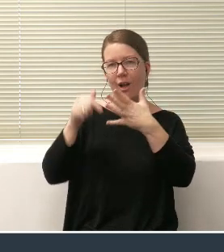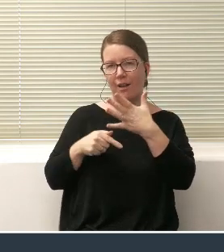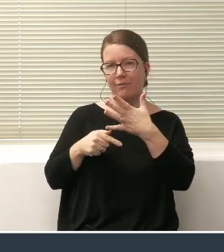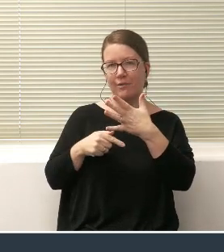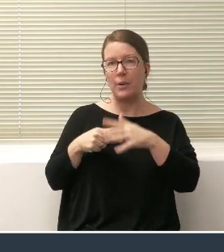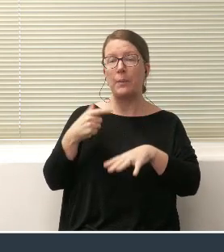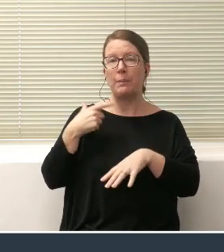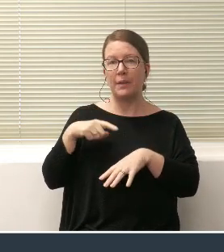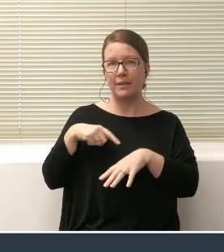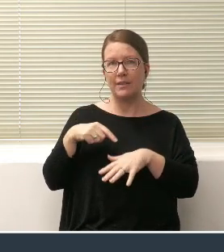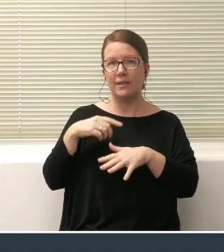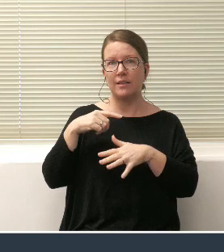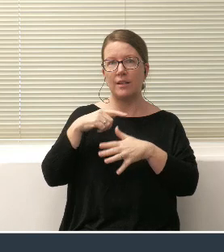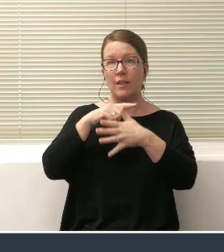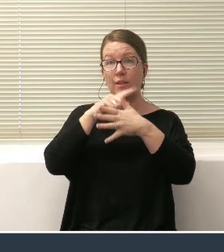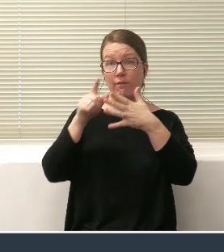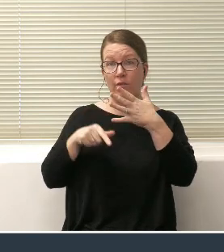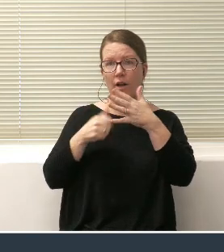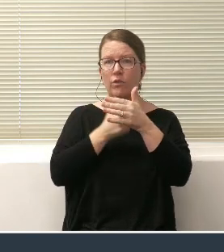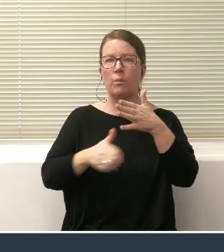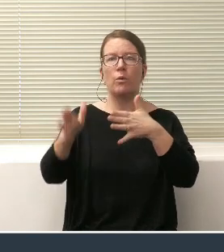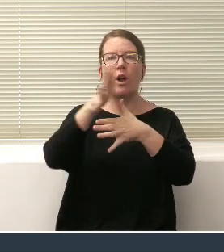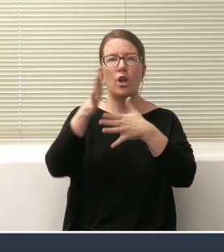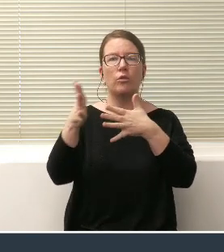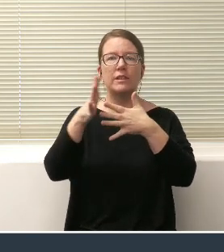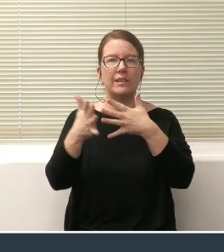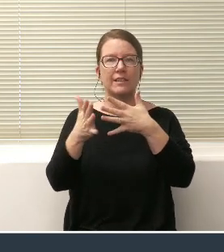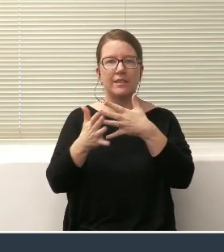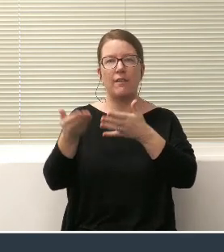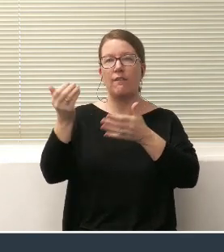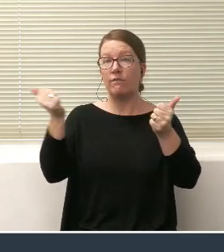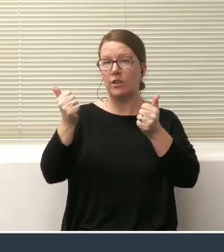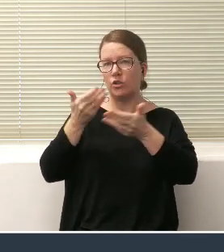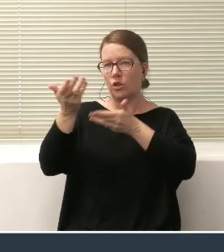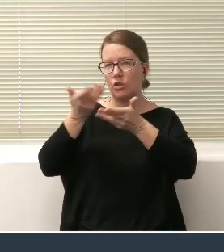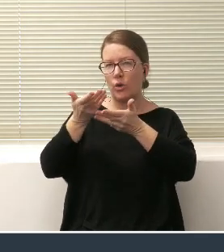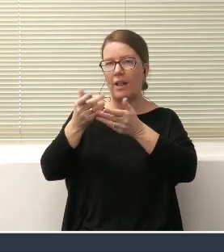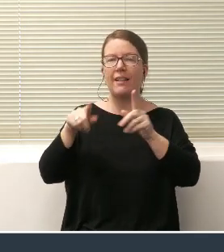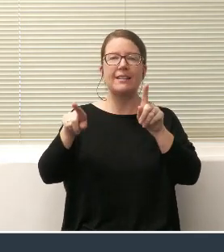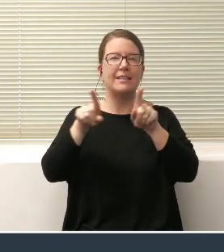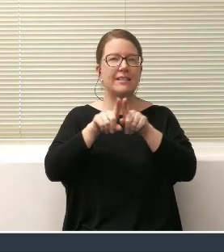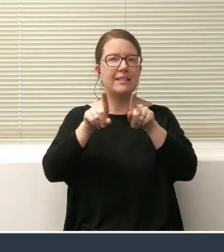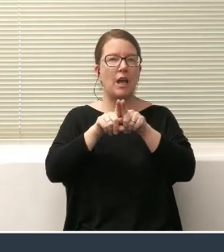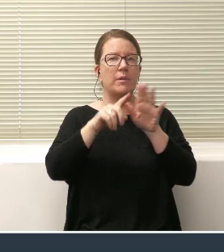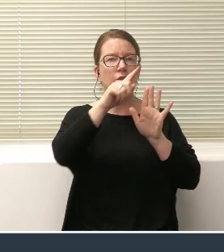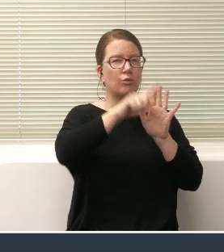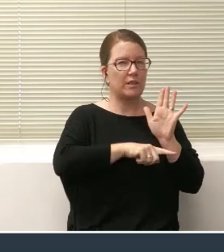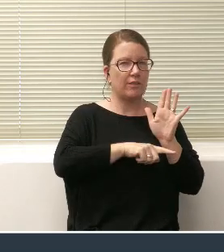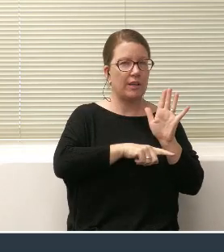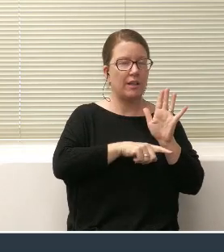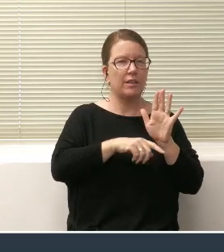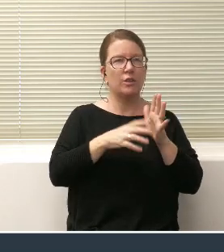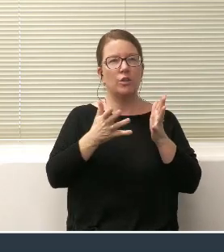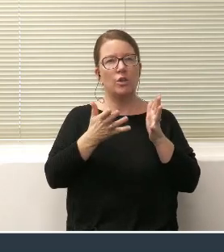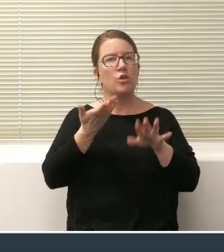criteria, 5 priorities, which is what we have consulted on, they are not dissimilar to the criteria that you're talking about. So whilst it